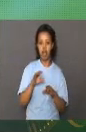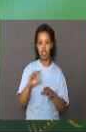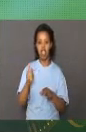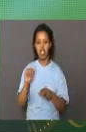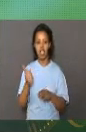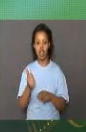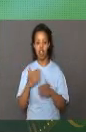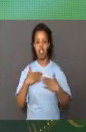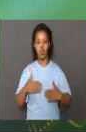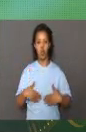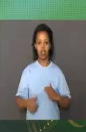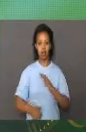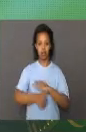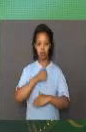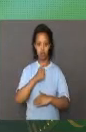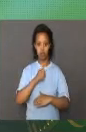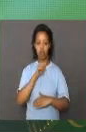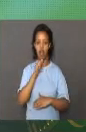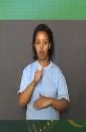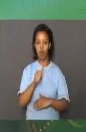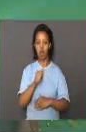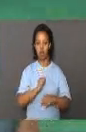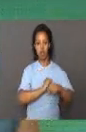vaccine against HIV.